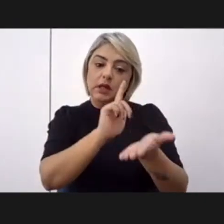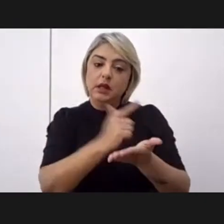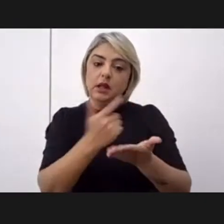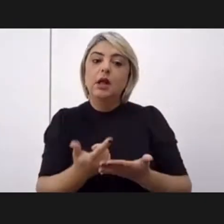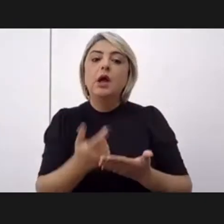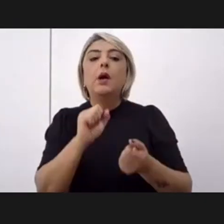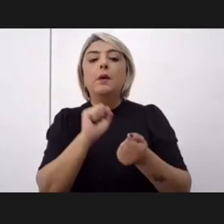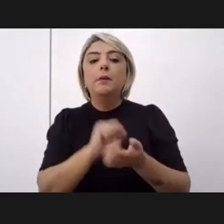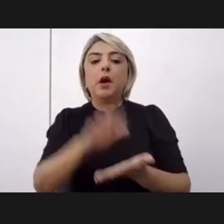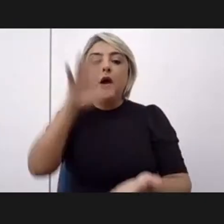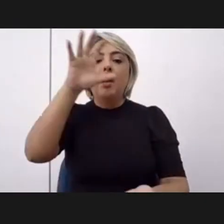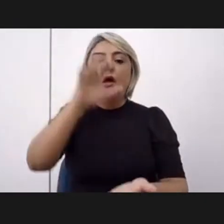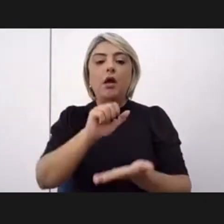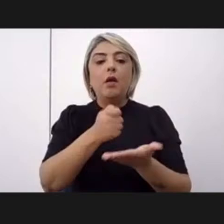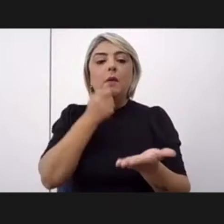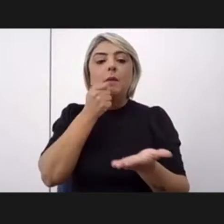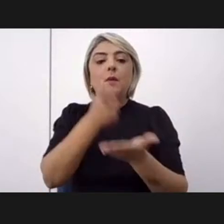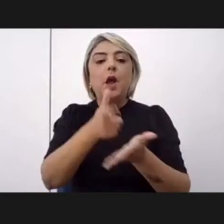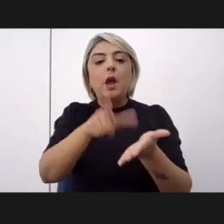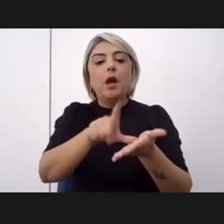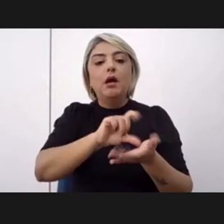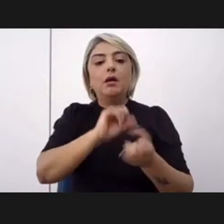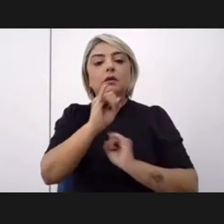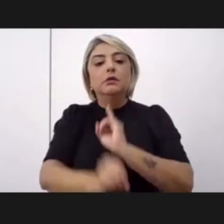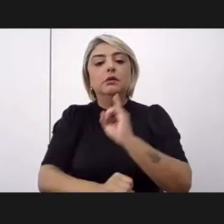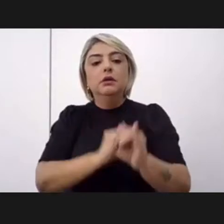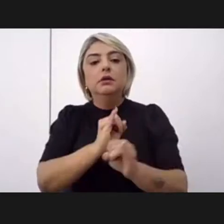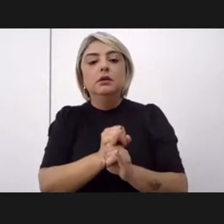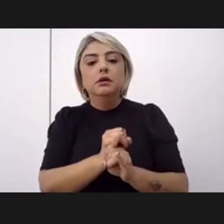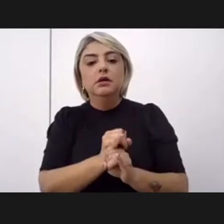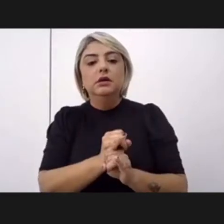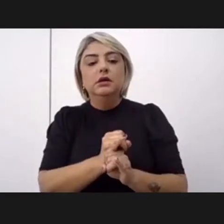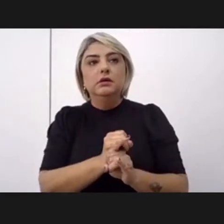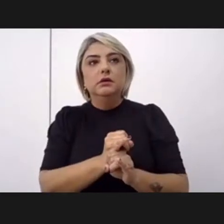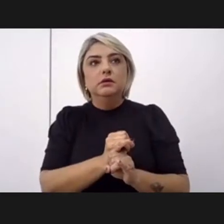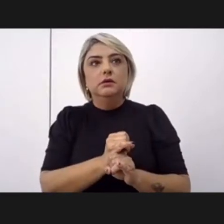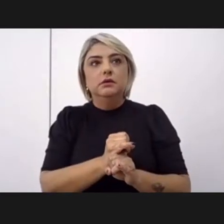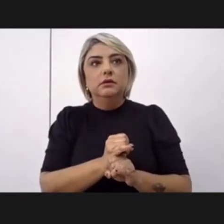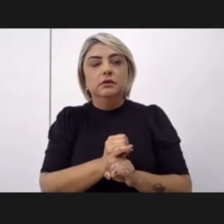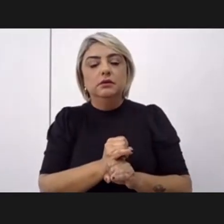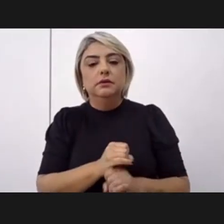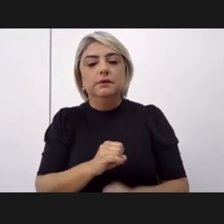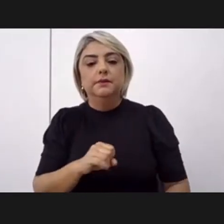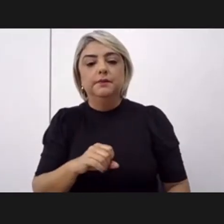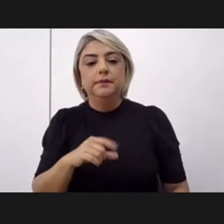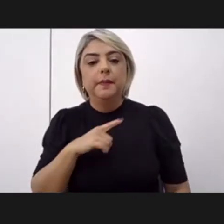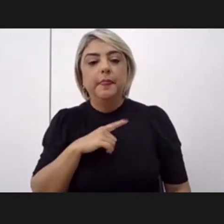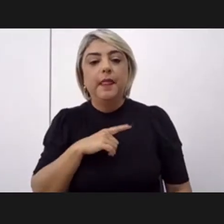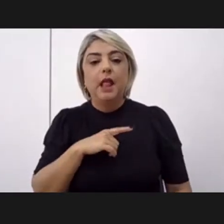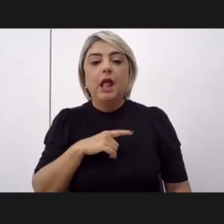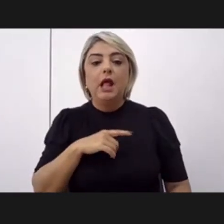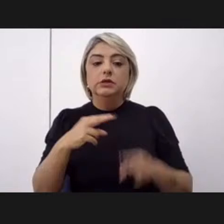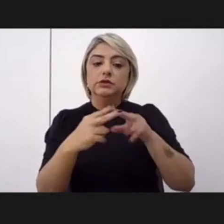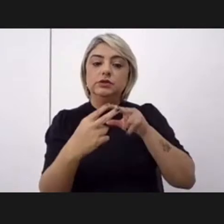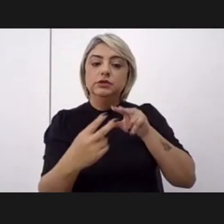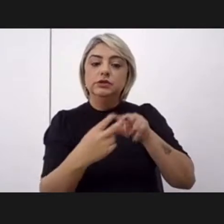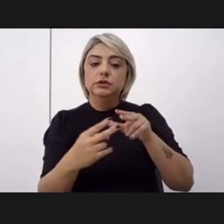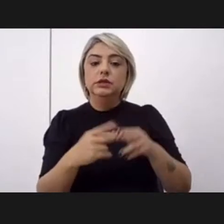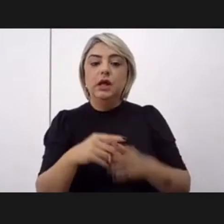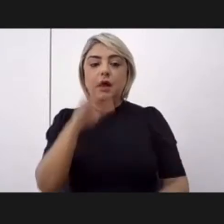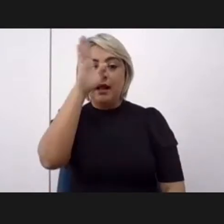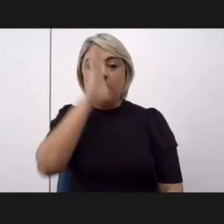through internet. But if you want the digital version, is free for you to download on the